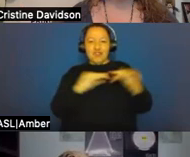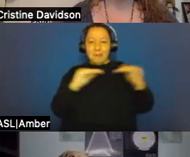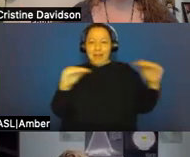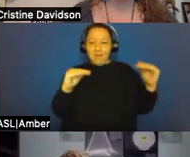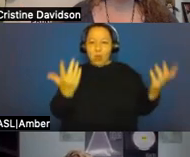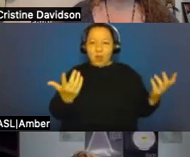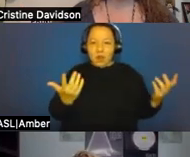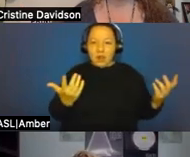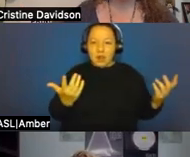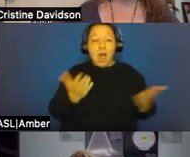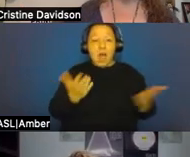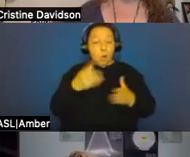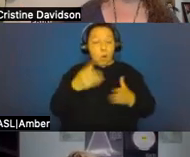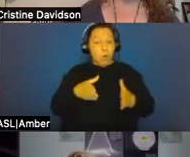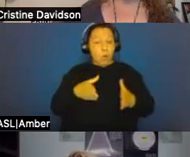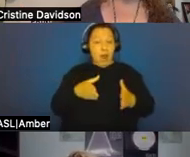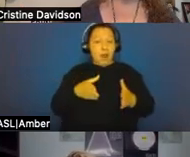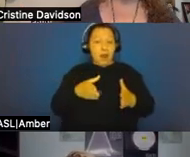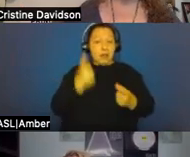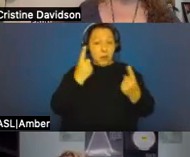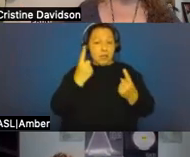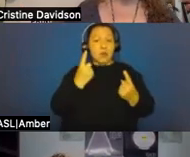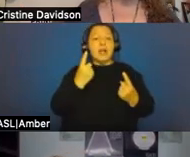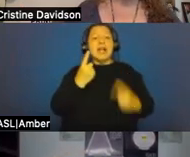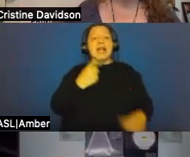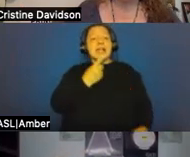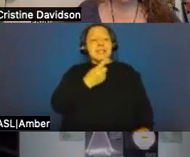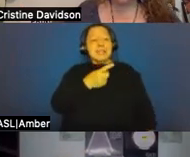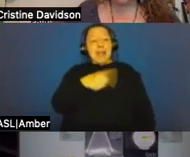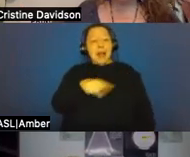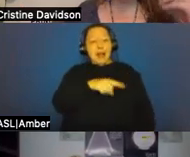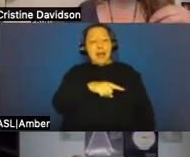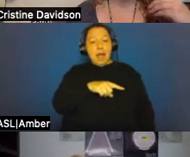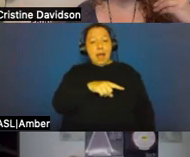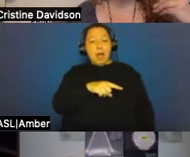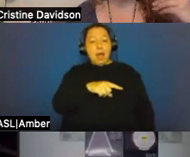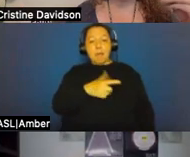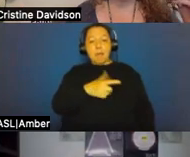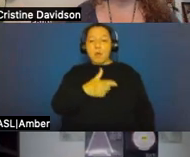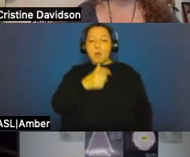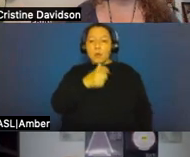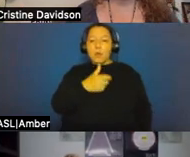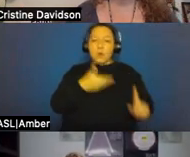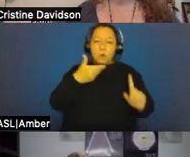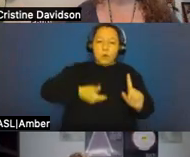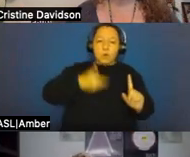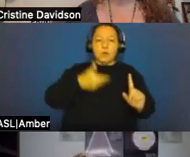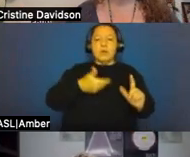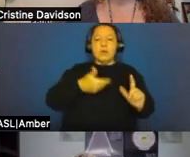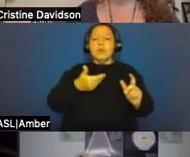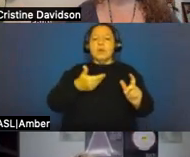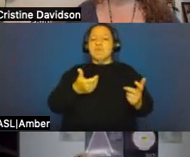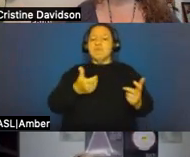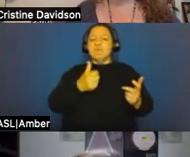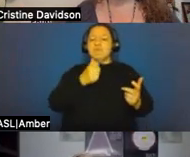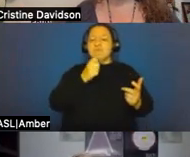them tell you who they are, right? So try to think about moving away from the word client,